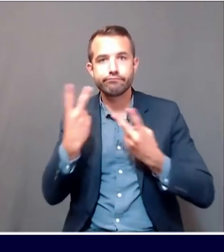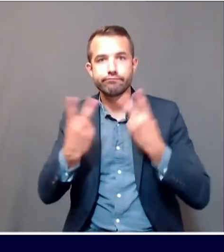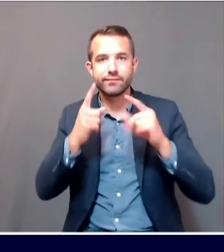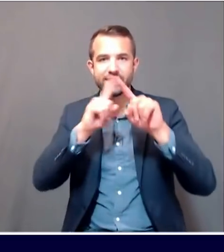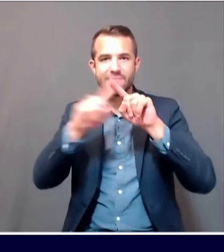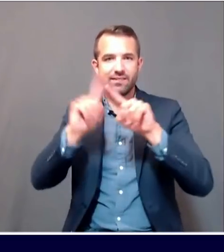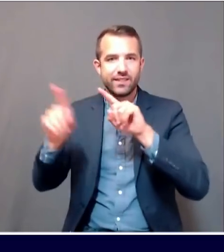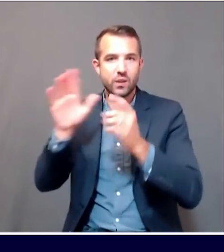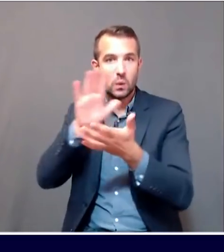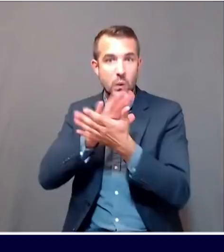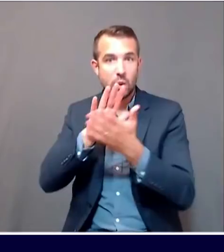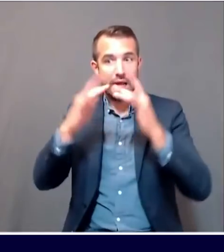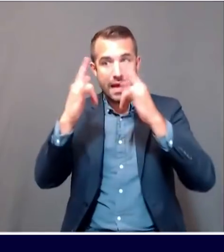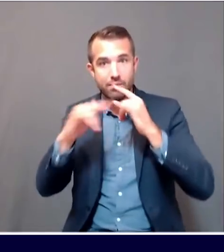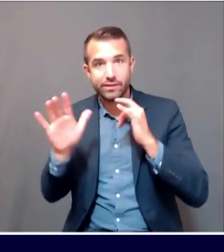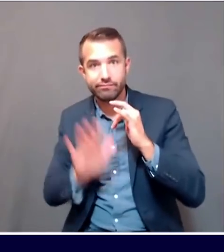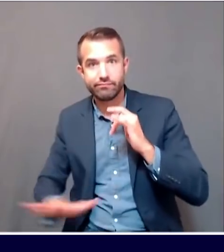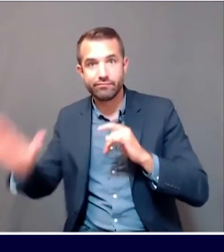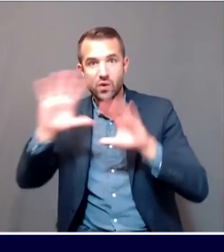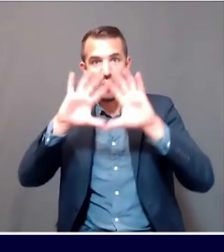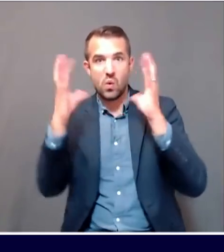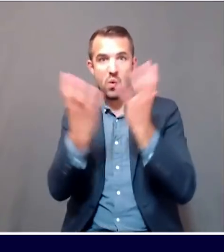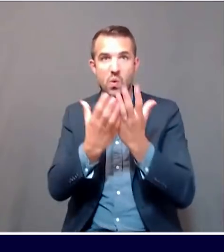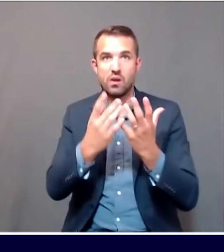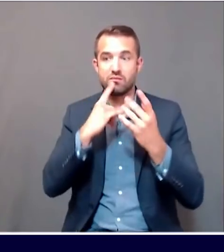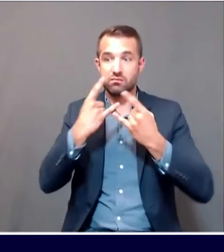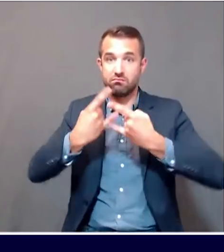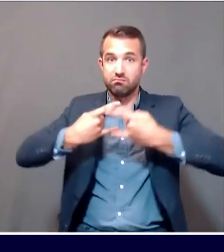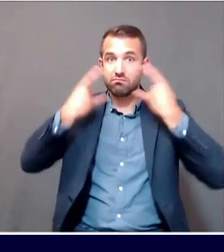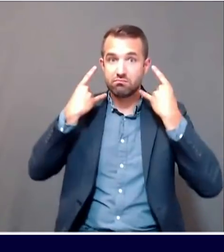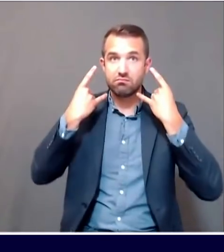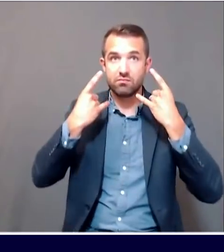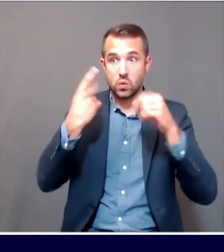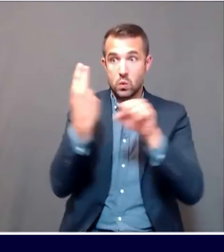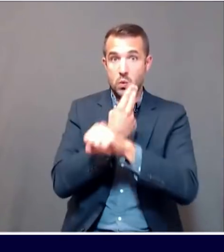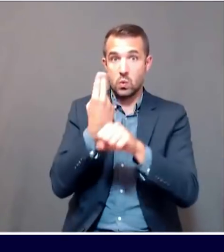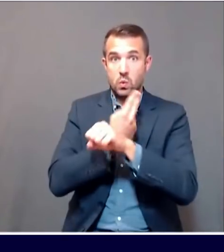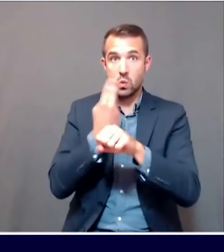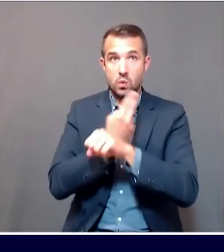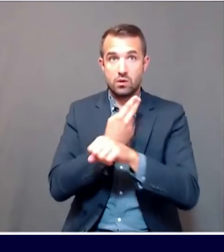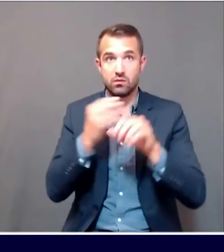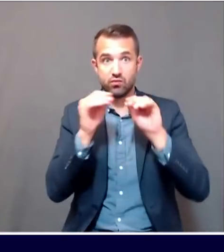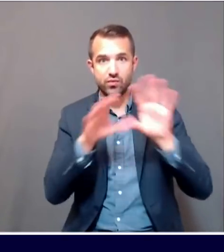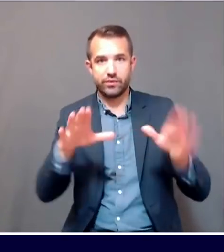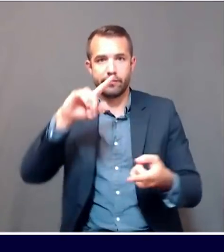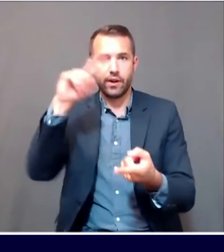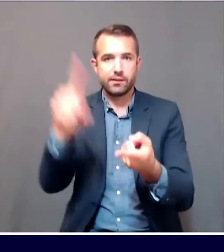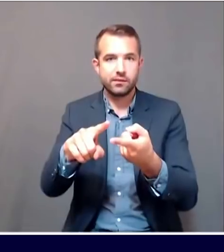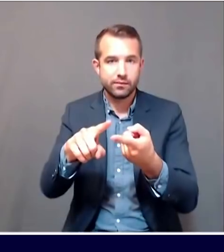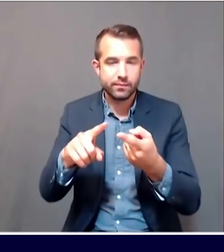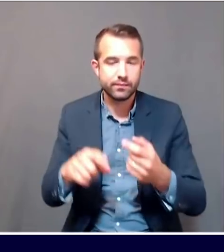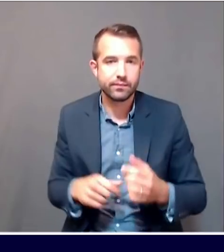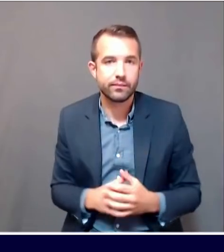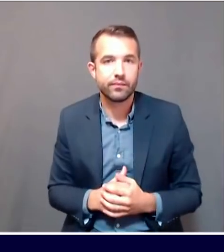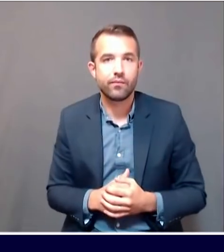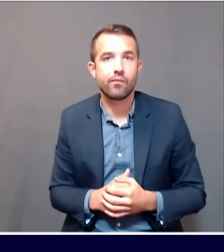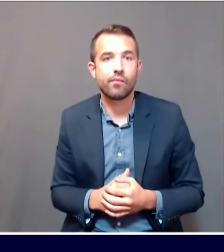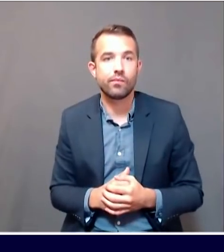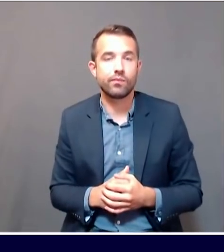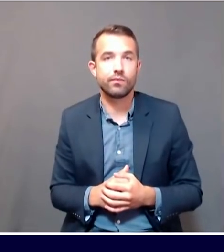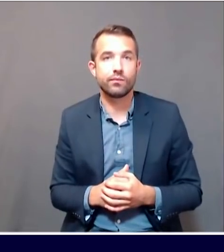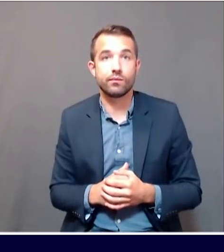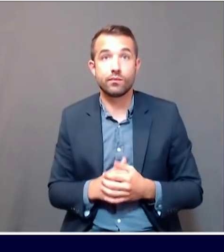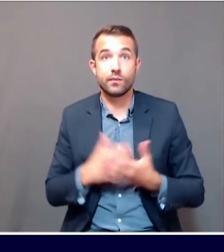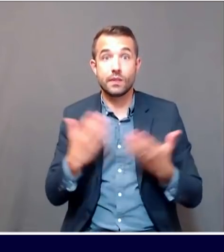across the globe where face covering usage has been widespread, and you haven't seen these significant outbreaks like we saw at the camp in